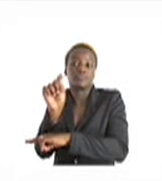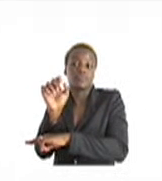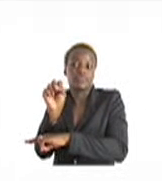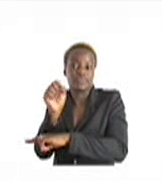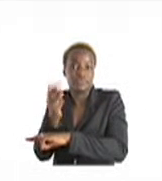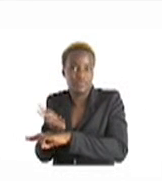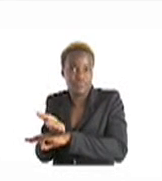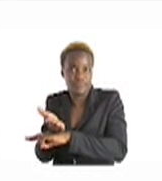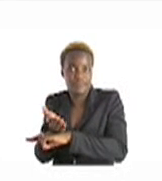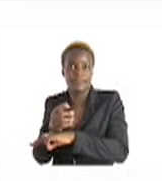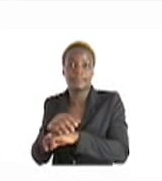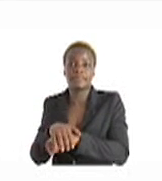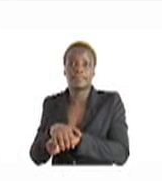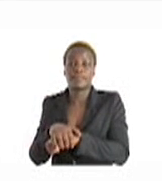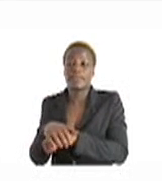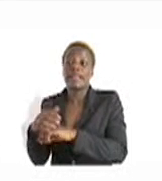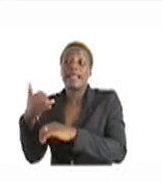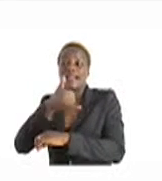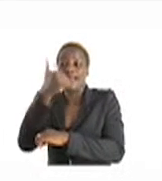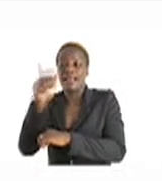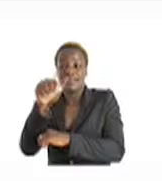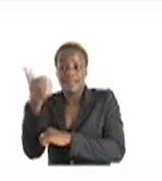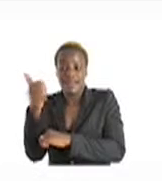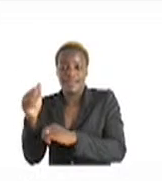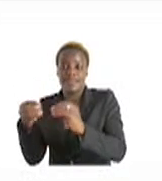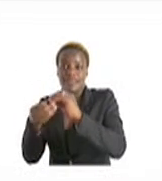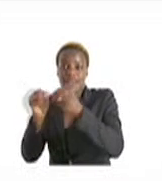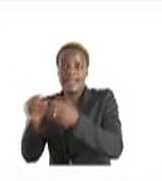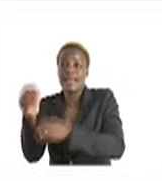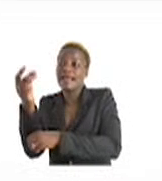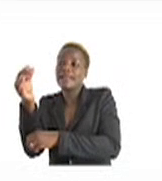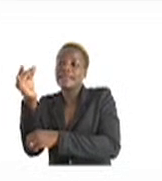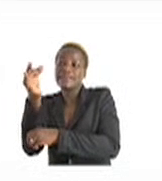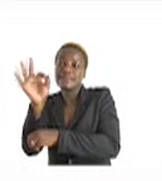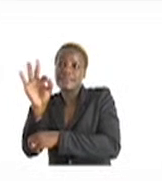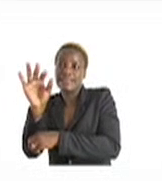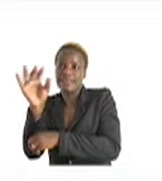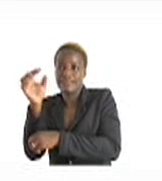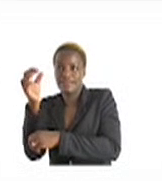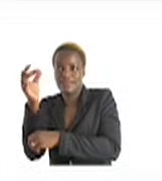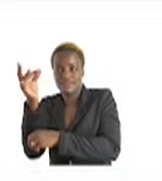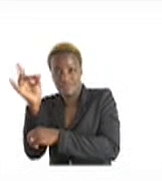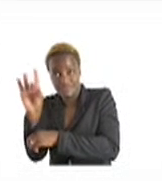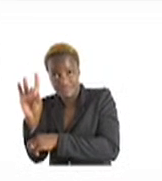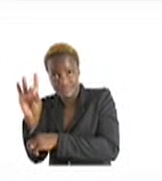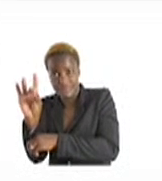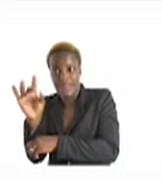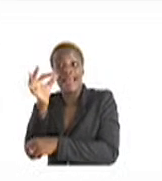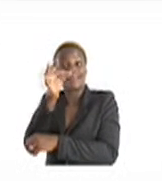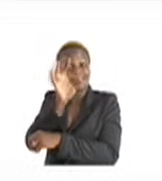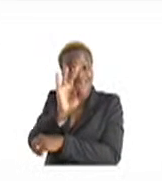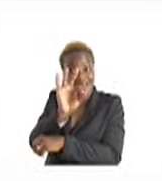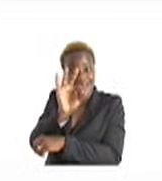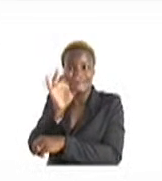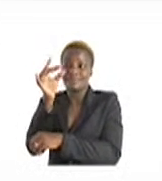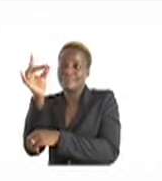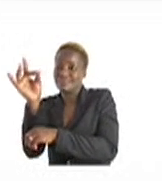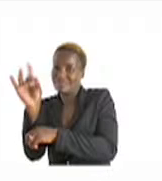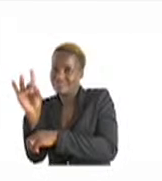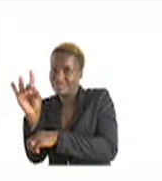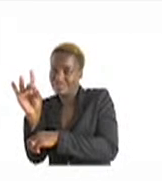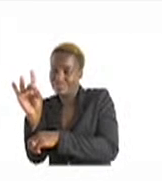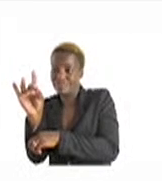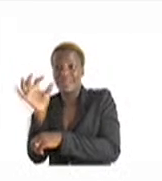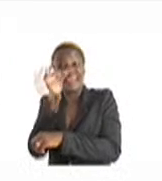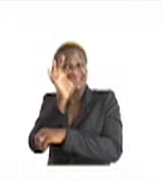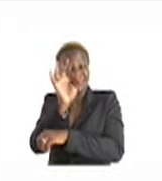98. Again here, we only have 2 digits, 9 and an 8. 9 is the one that